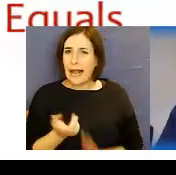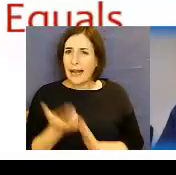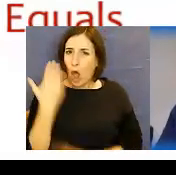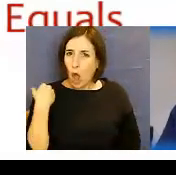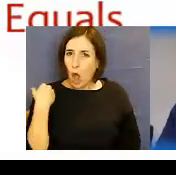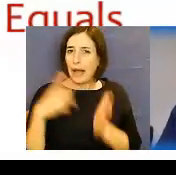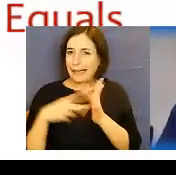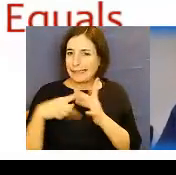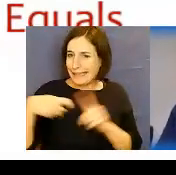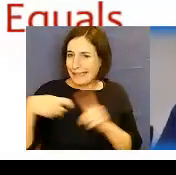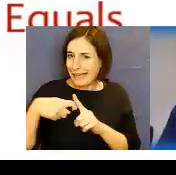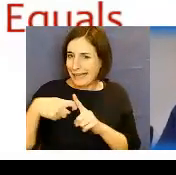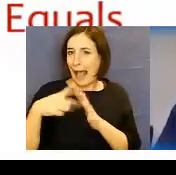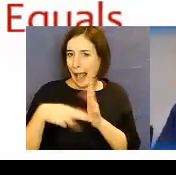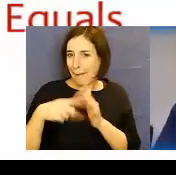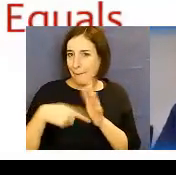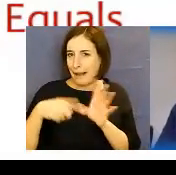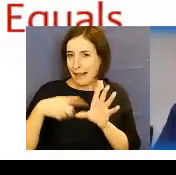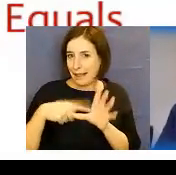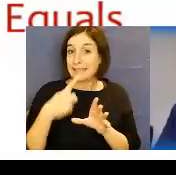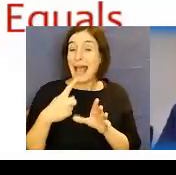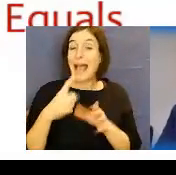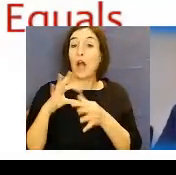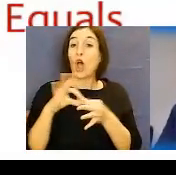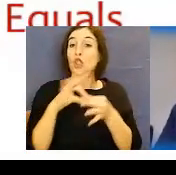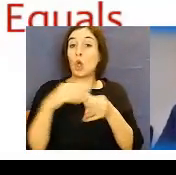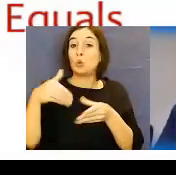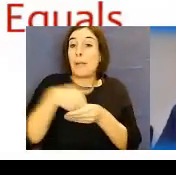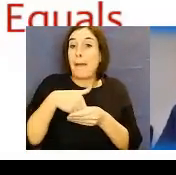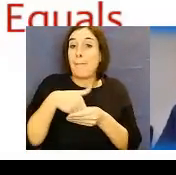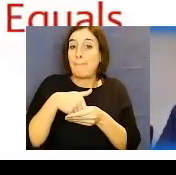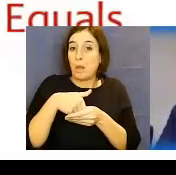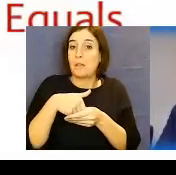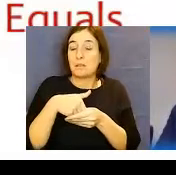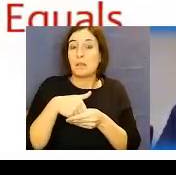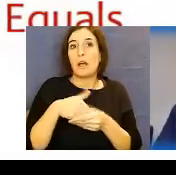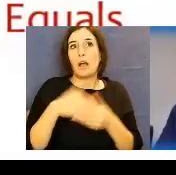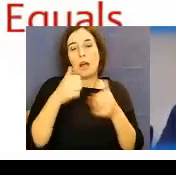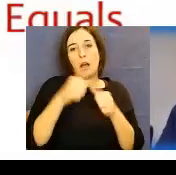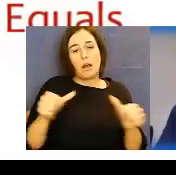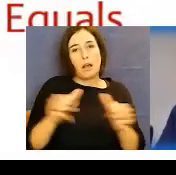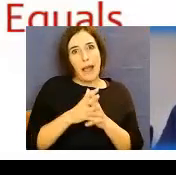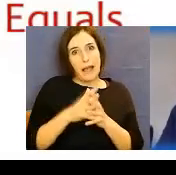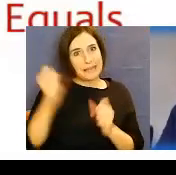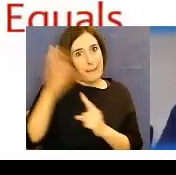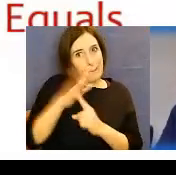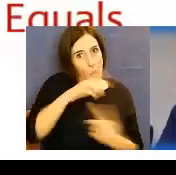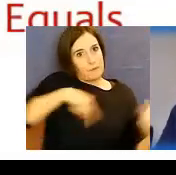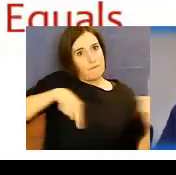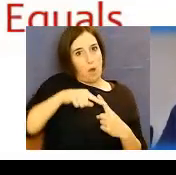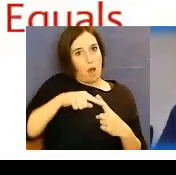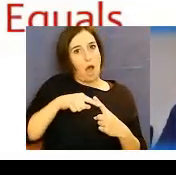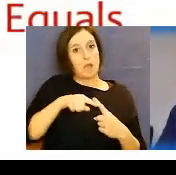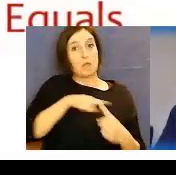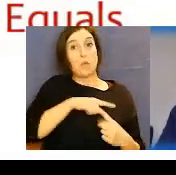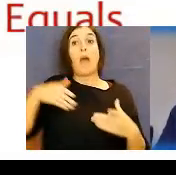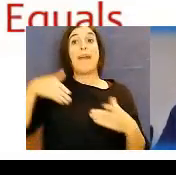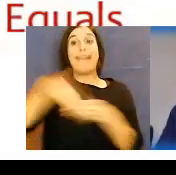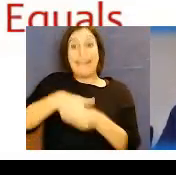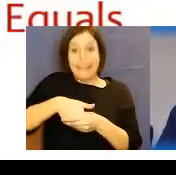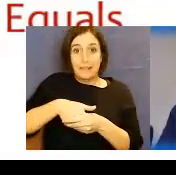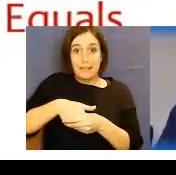associate members within Sporting Equals. That was a major factor for us. We've managed to actually work with people from various parts of the country, actually